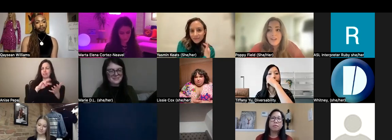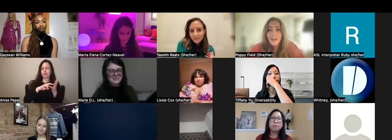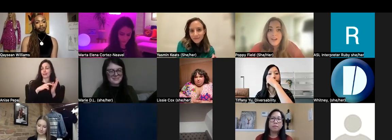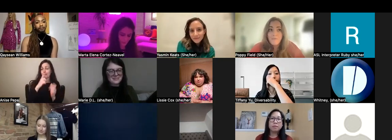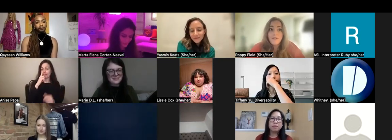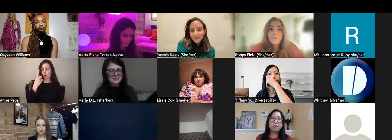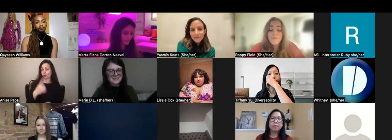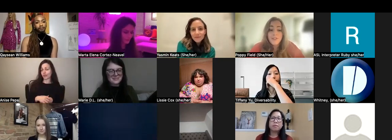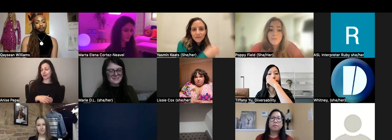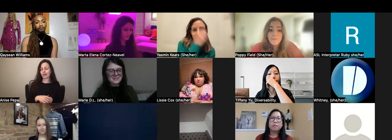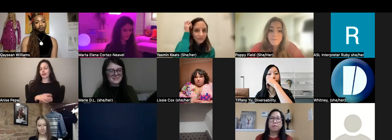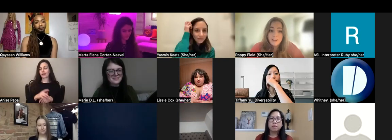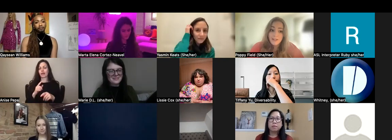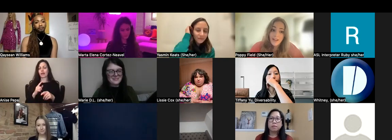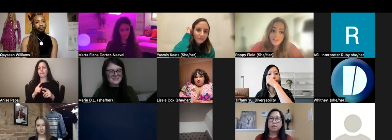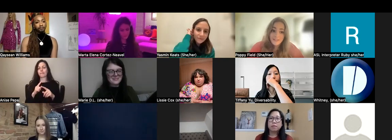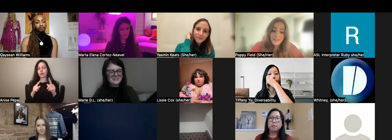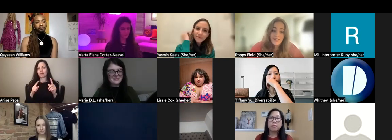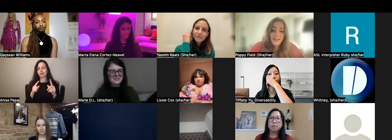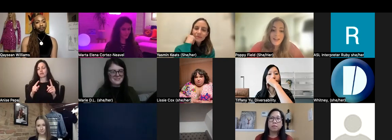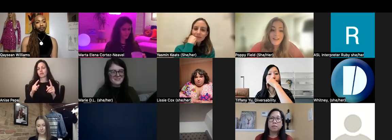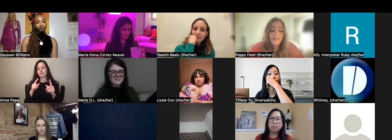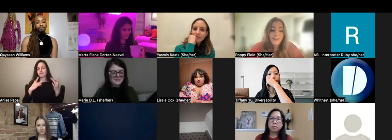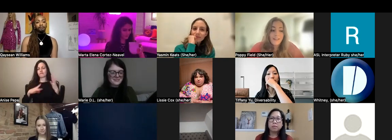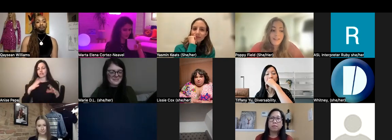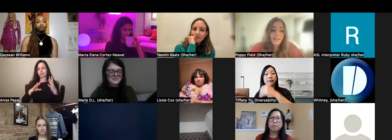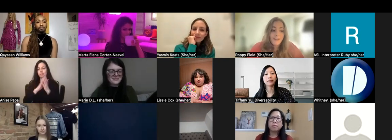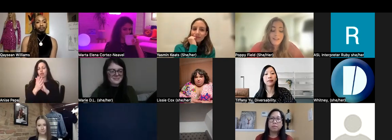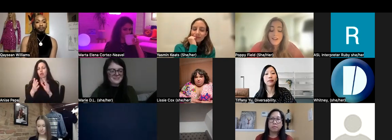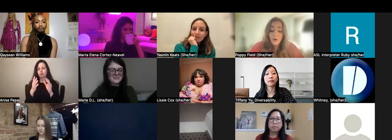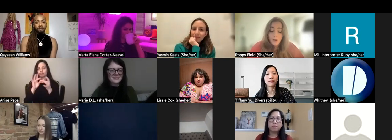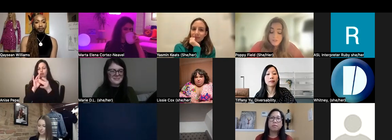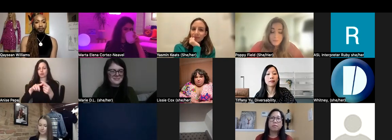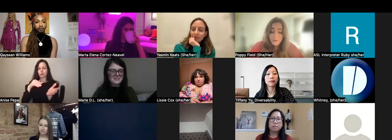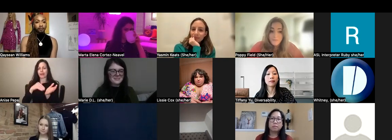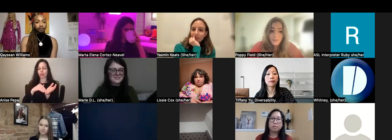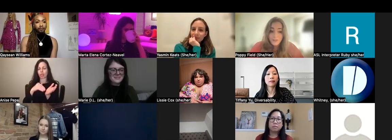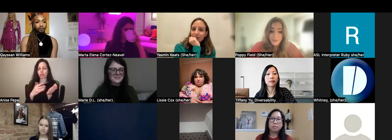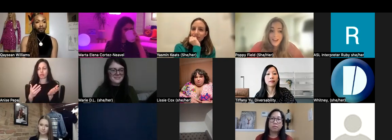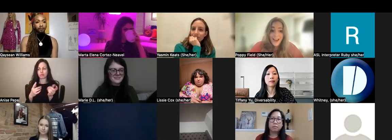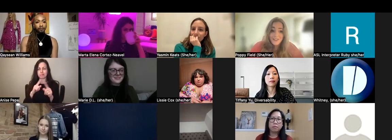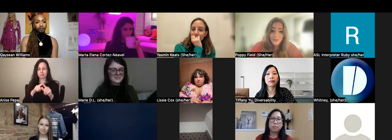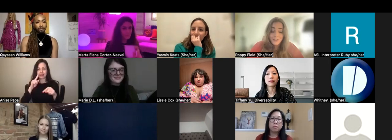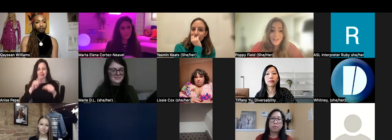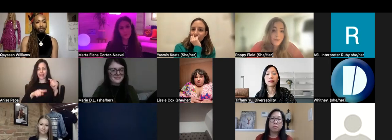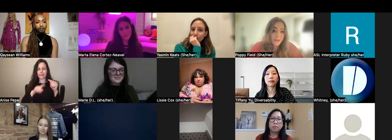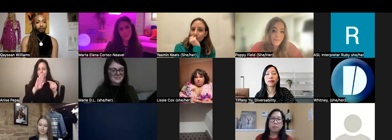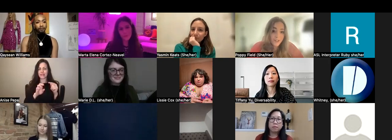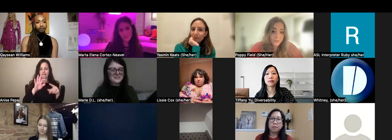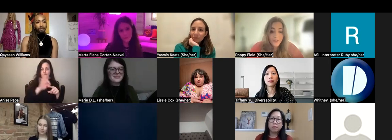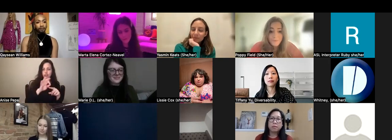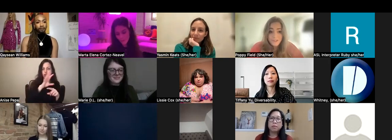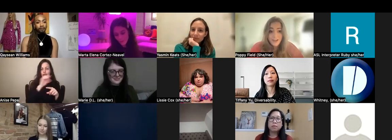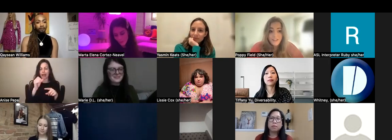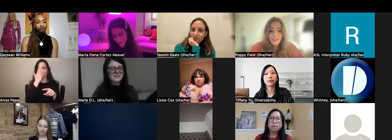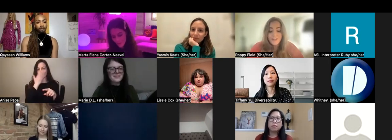unfortunately, accessible fashion has been very medicalized, and it cannot possibly be functional and look good and be